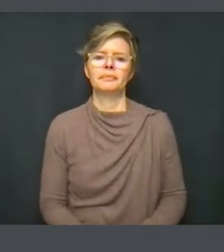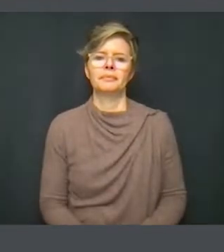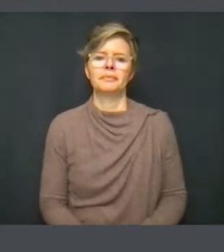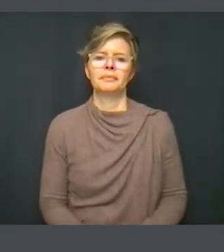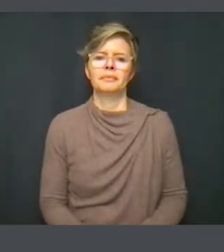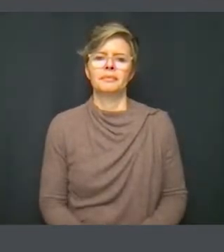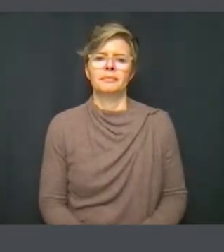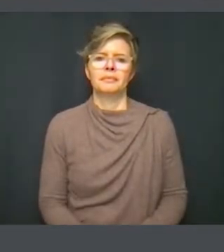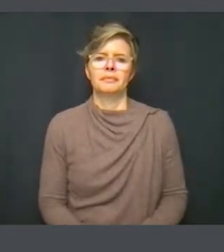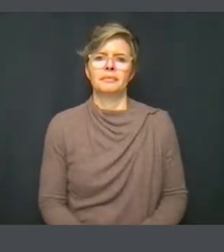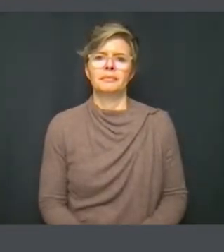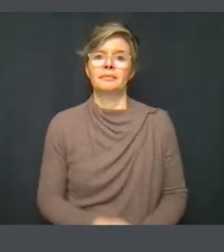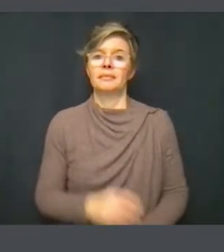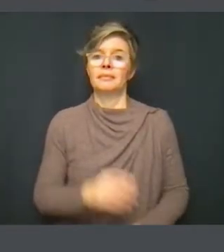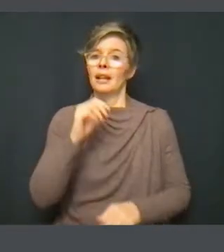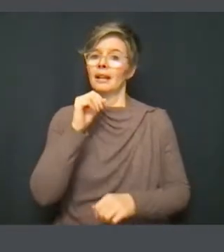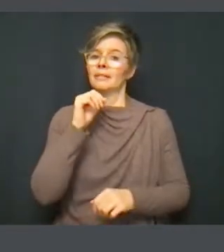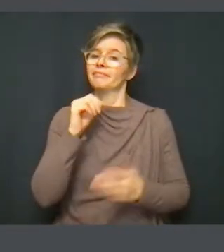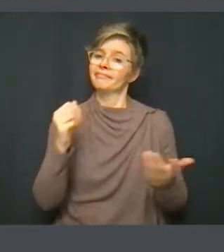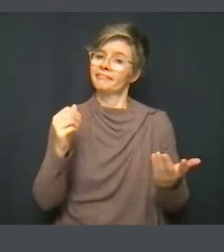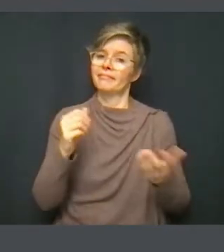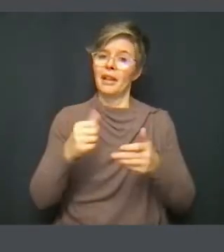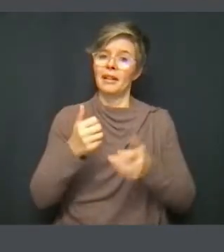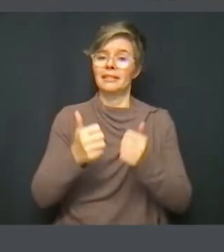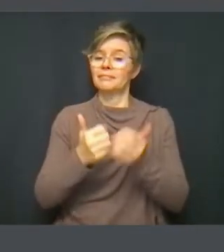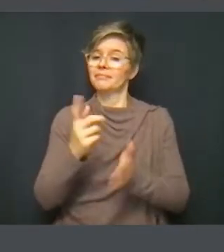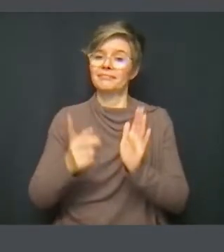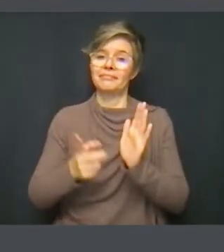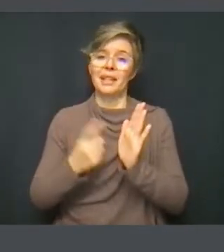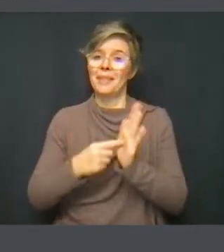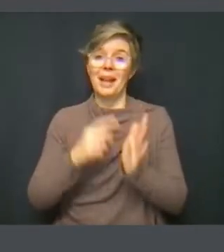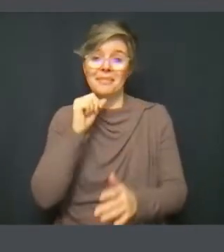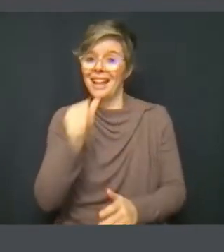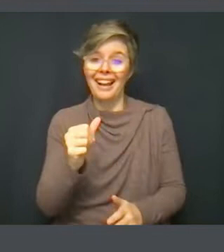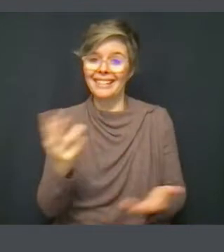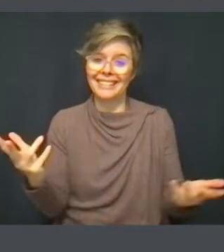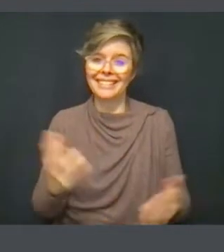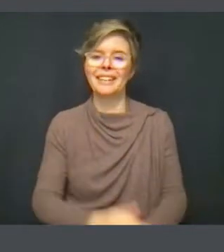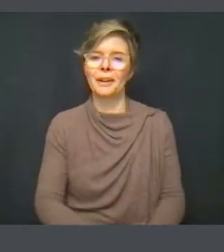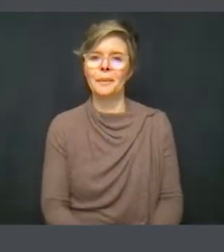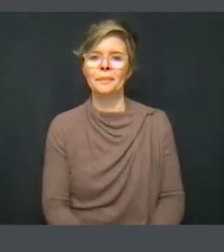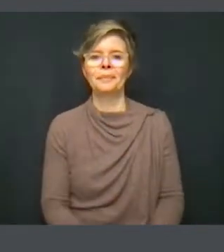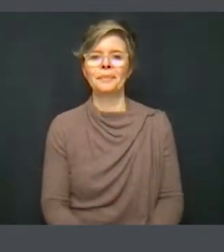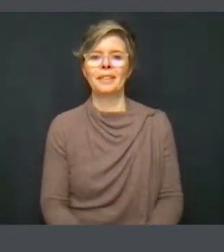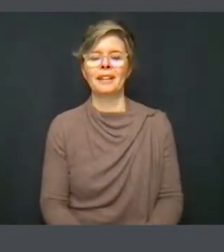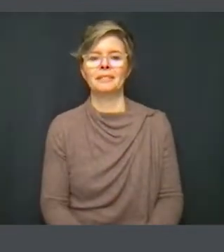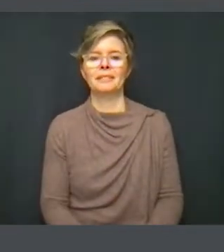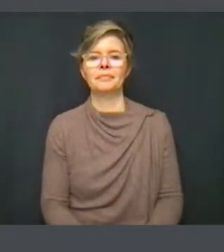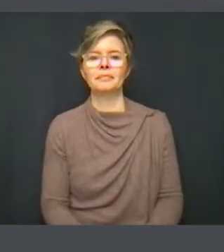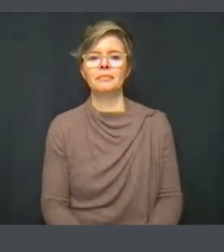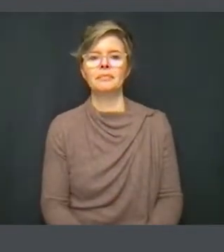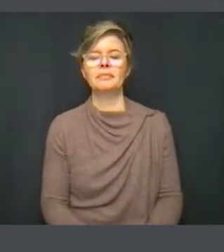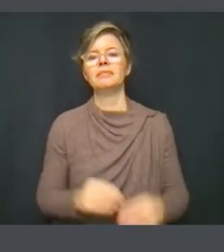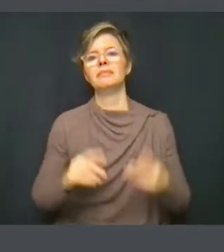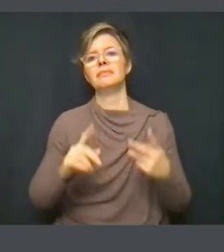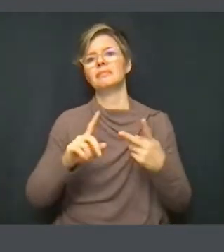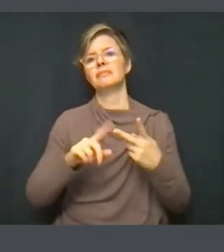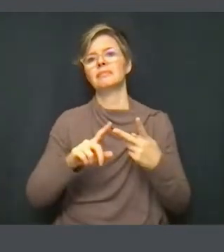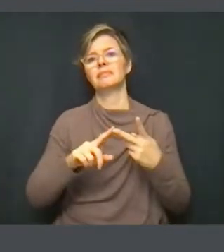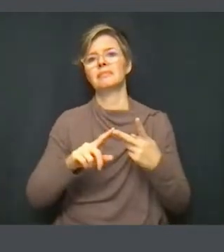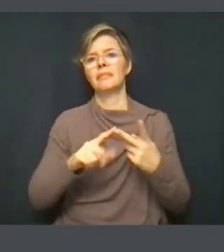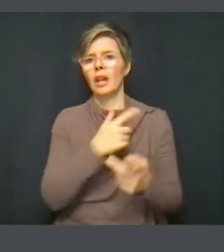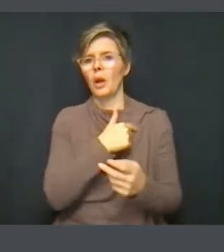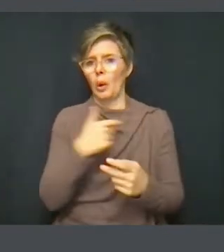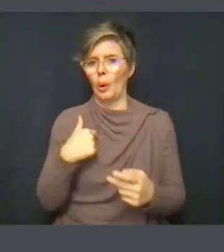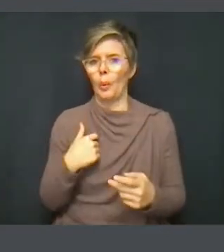That's not always the case, of course. We kind of are also assuming that the kid has been exposed to some of this content,